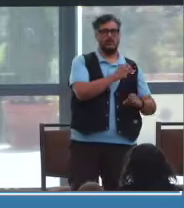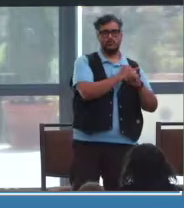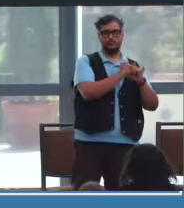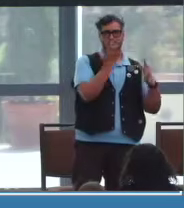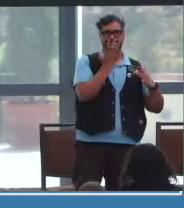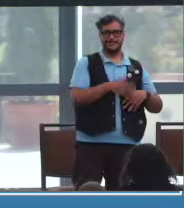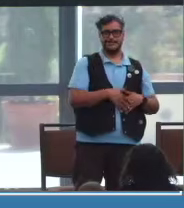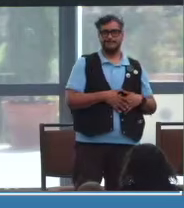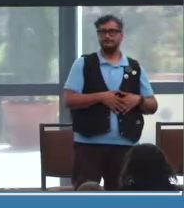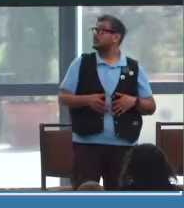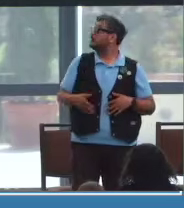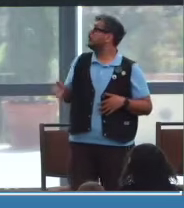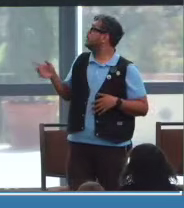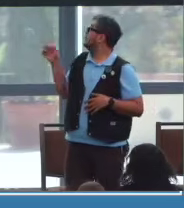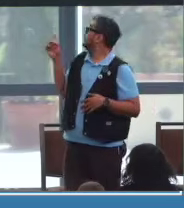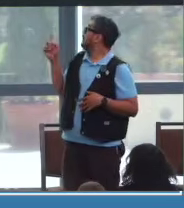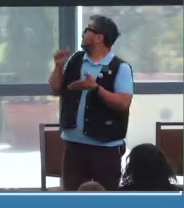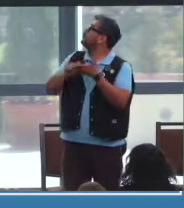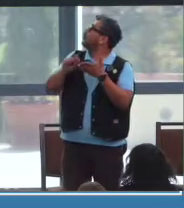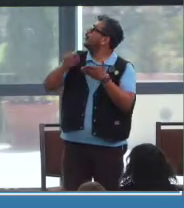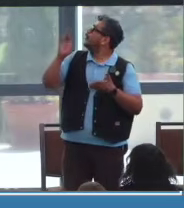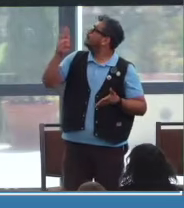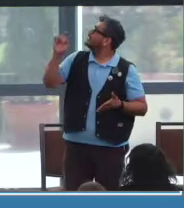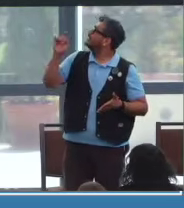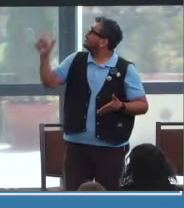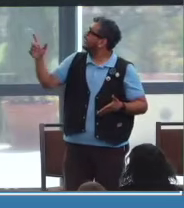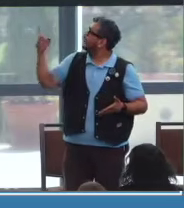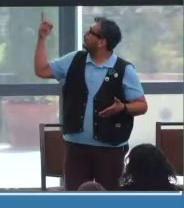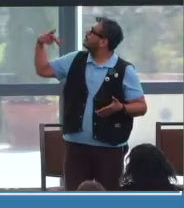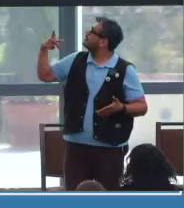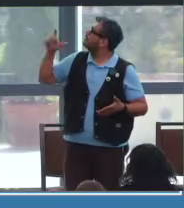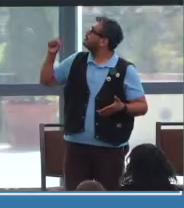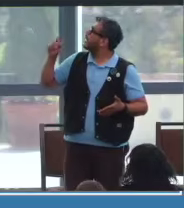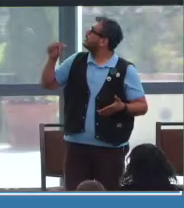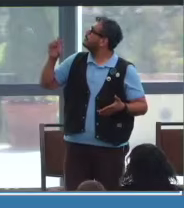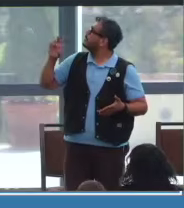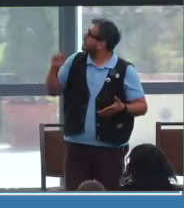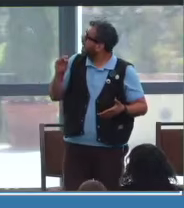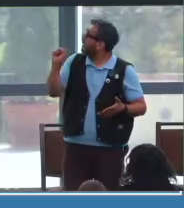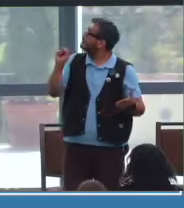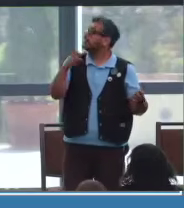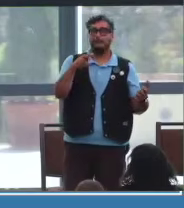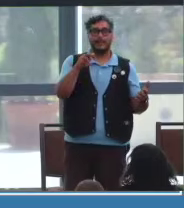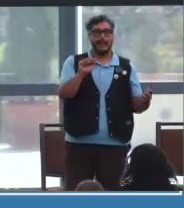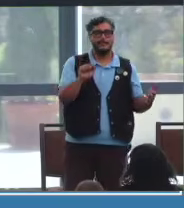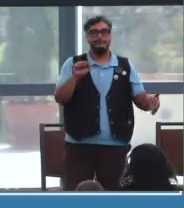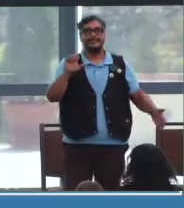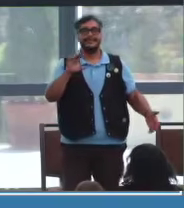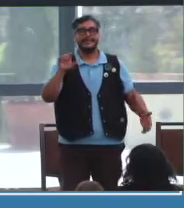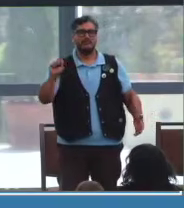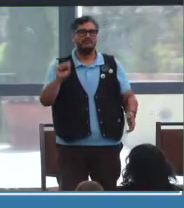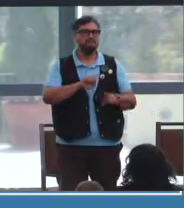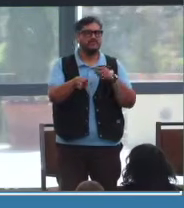you can see here, I've written B cells and plasmablasts and plasma cells, which are different types